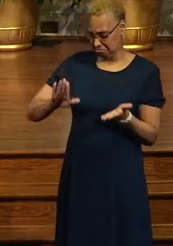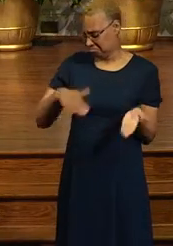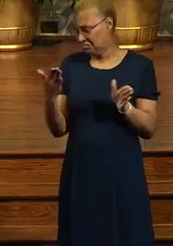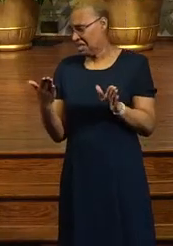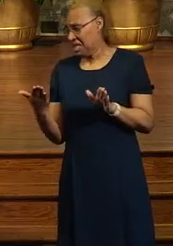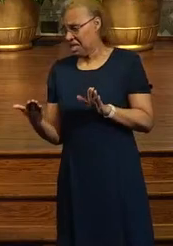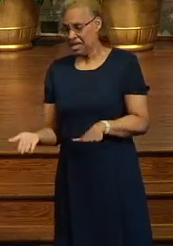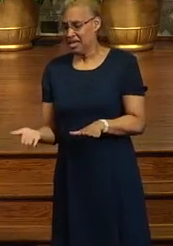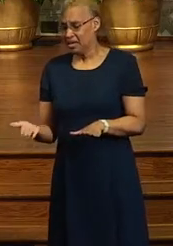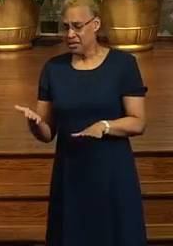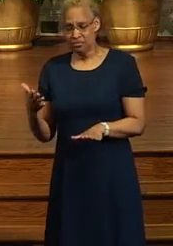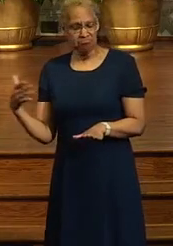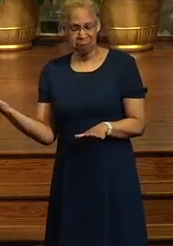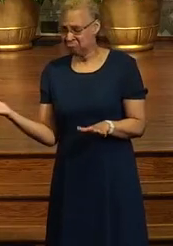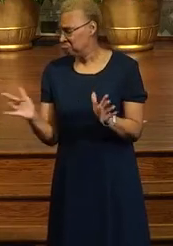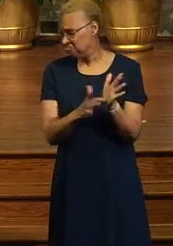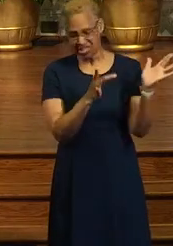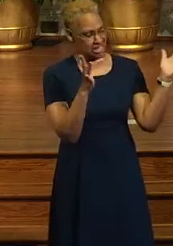cost,